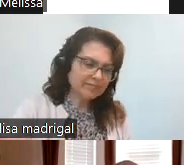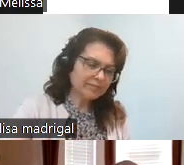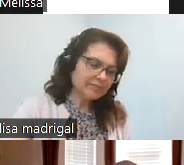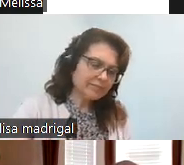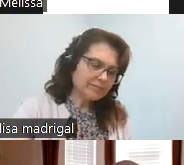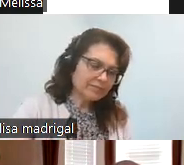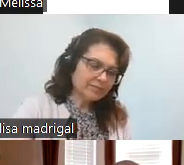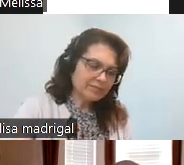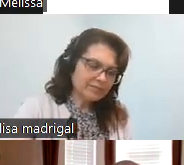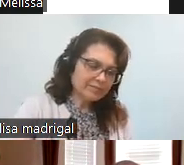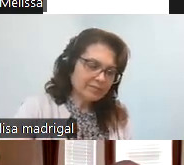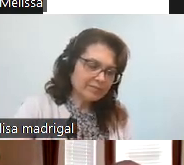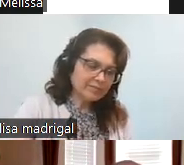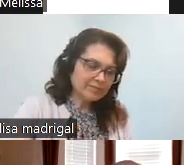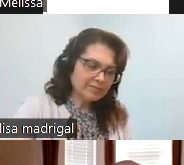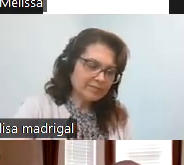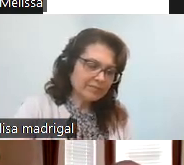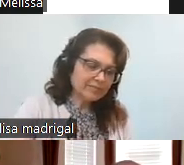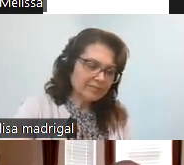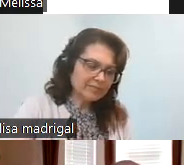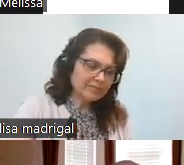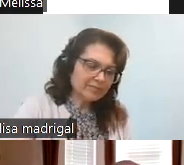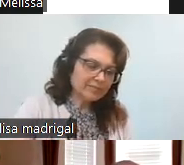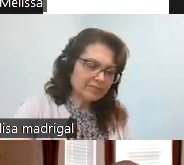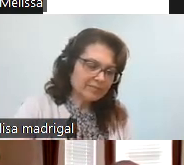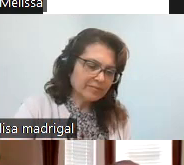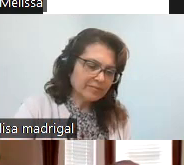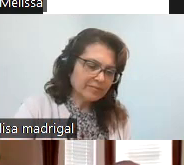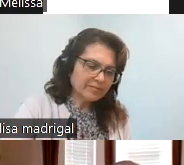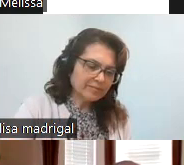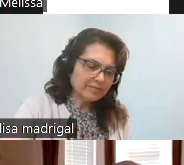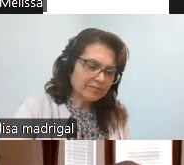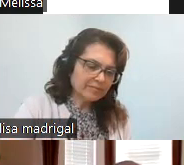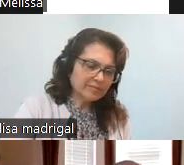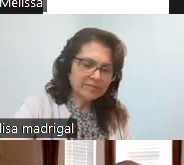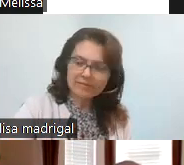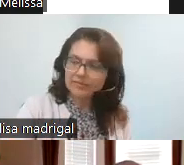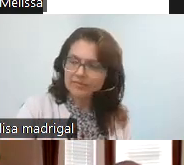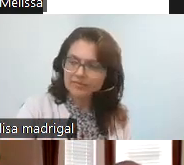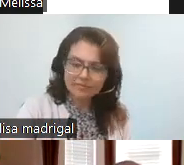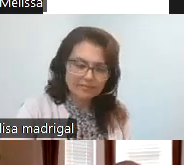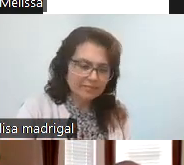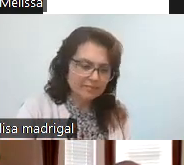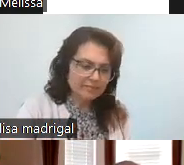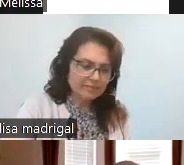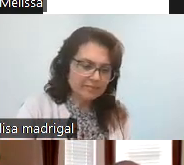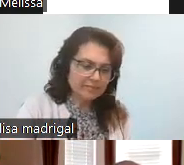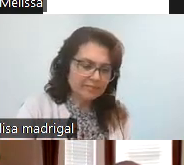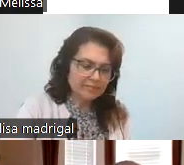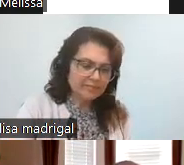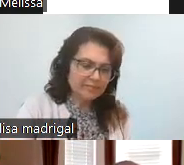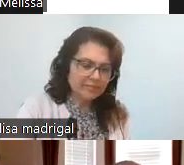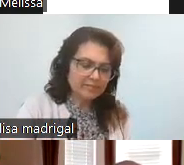Exchange, and our partnership with the Behavioral Health Administration on the Medication Consistency Program, in which we are assisting